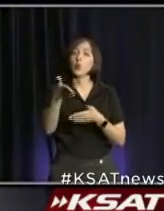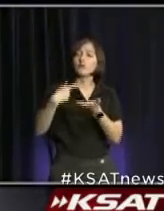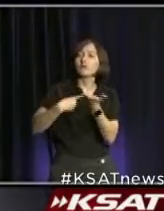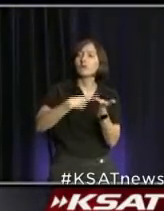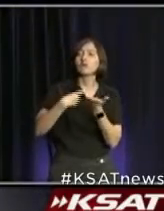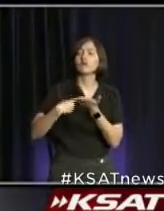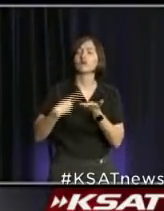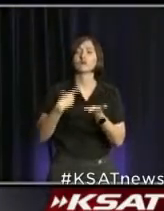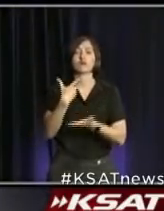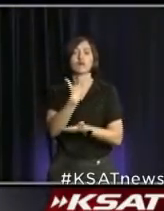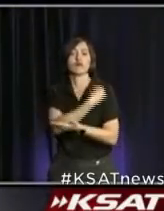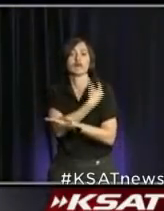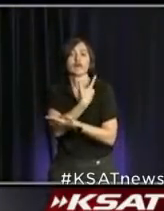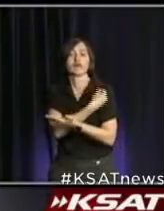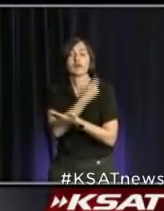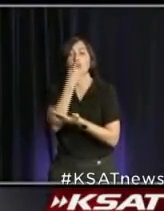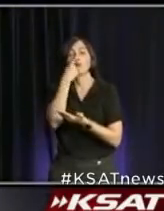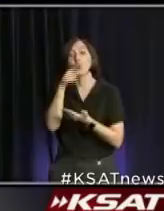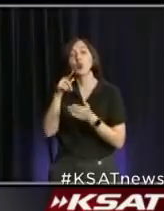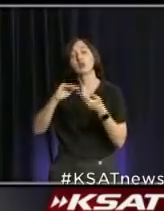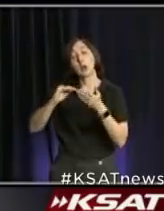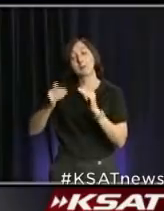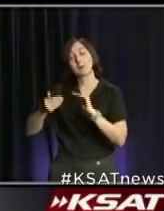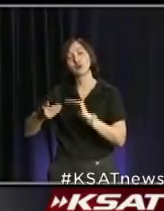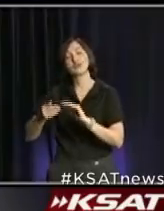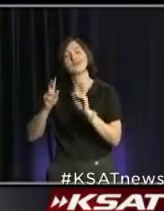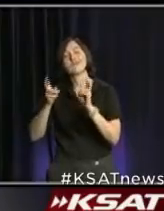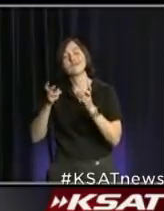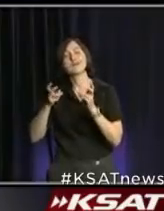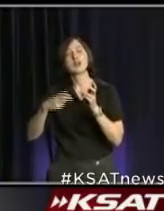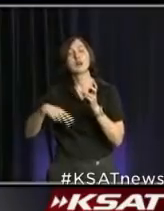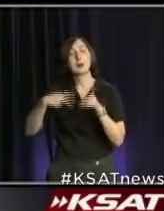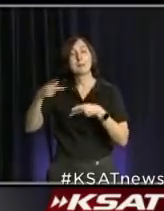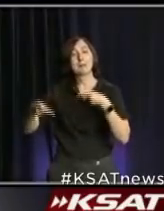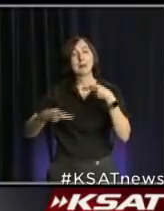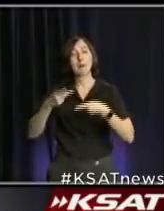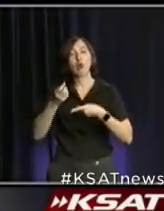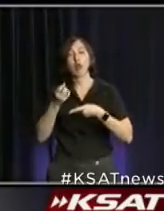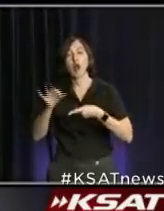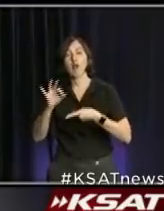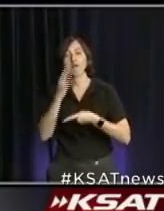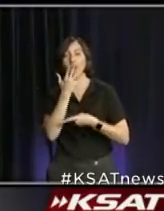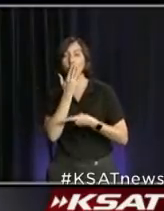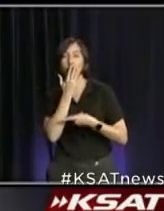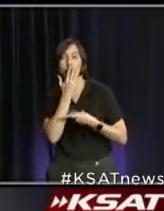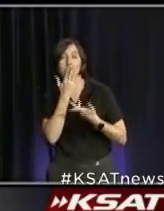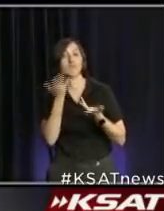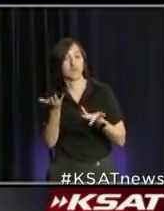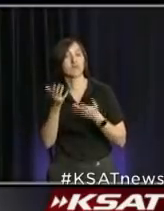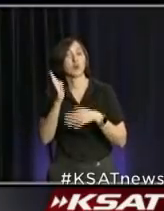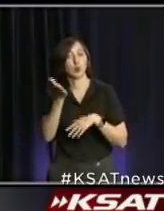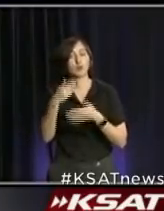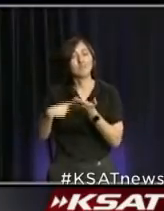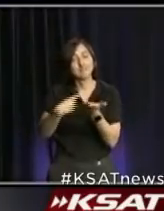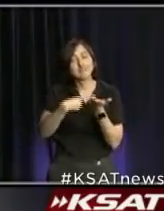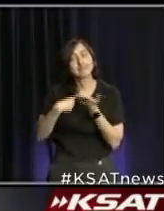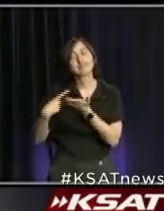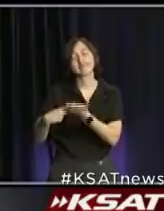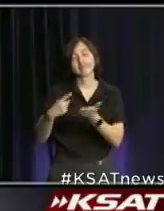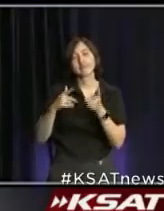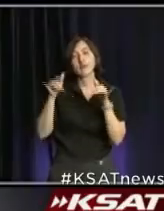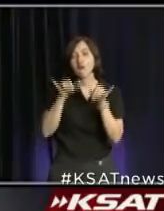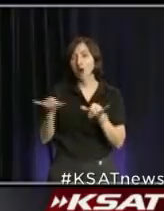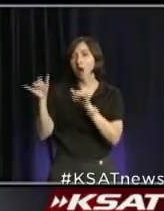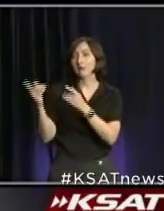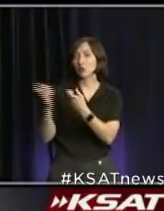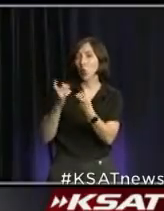in communities of color, answer the commonly asked questions. So for this town hall, we